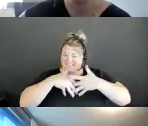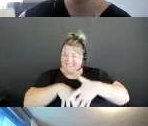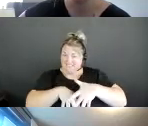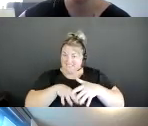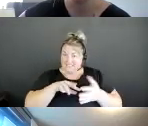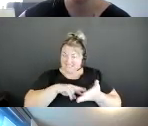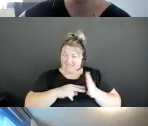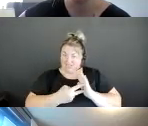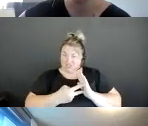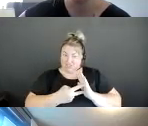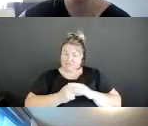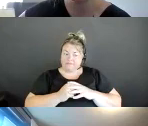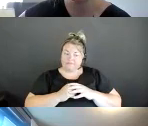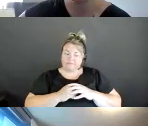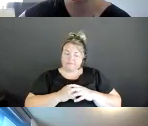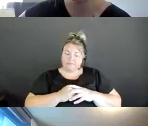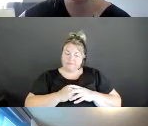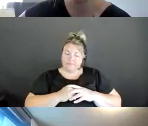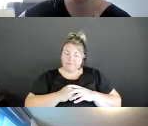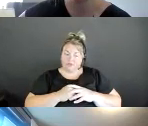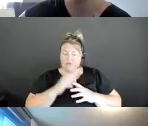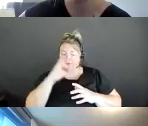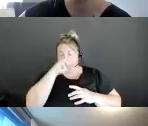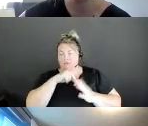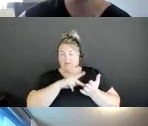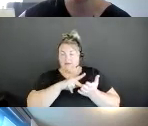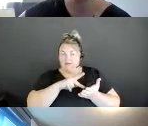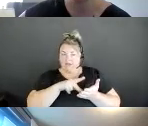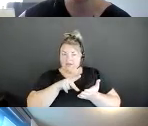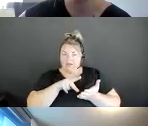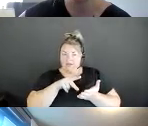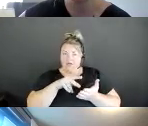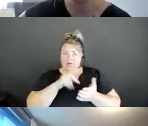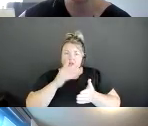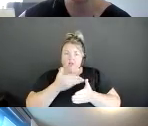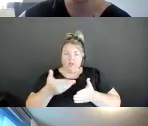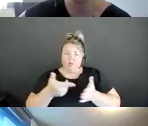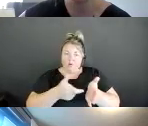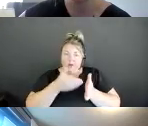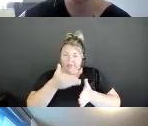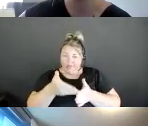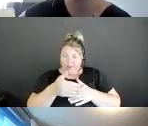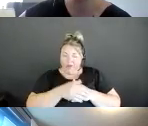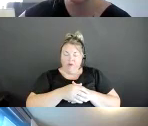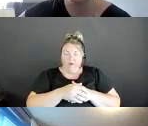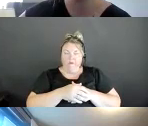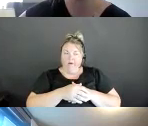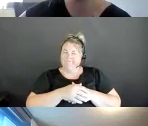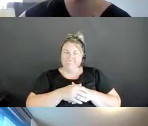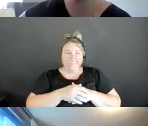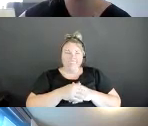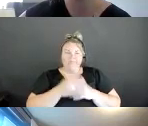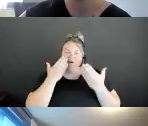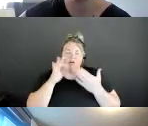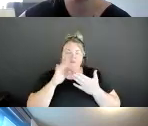definition, assume that the payment model pays for the things that are required there. So I don't know if there's any